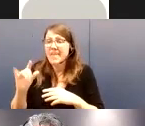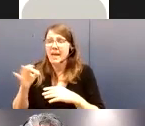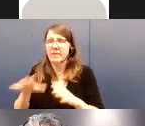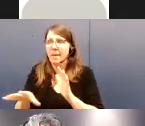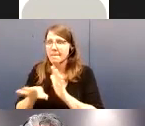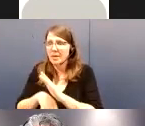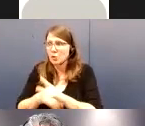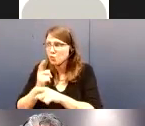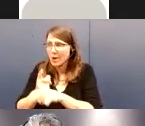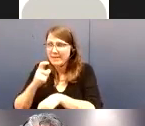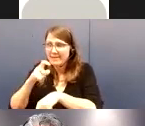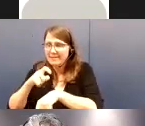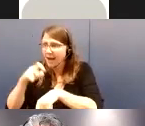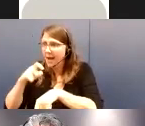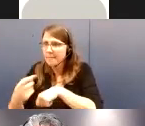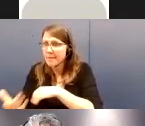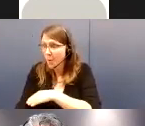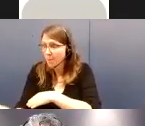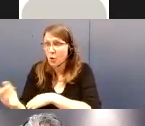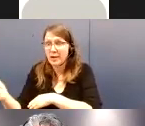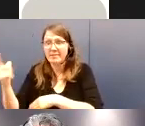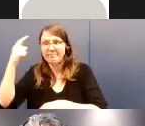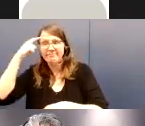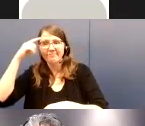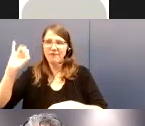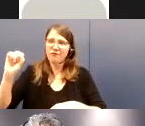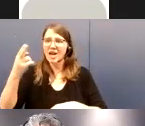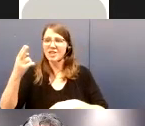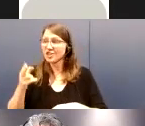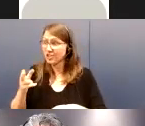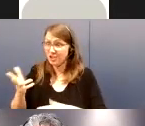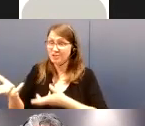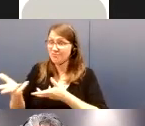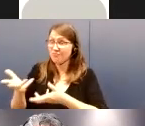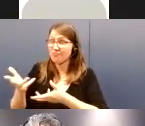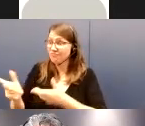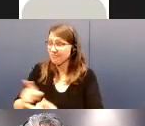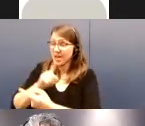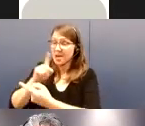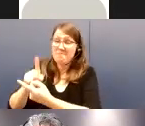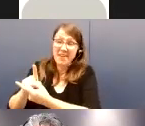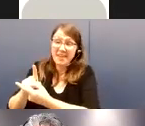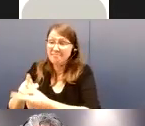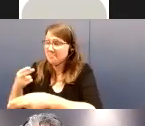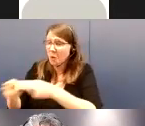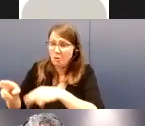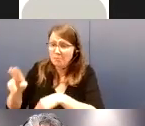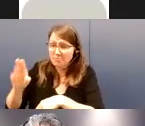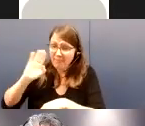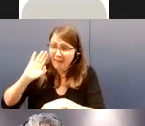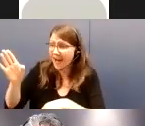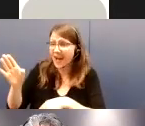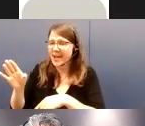to get some information, or even just, to meet them and say hi, so that I, as the mediator, have some concept of who these people